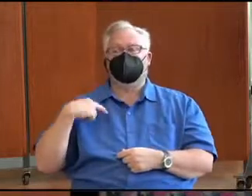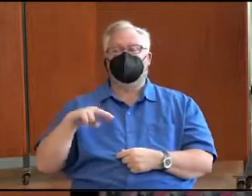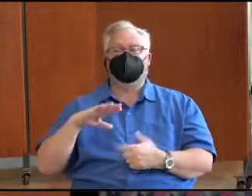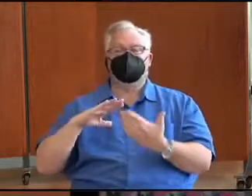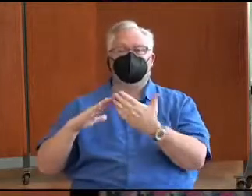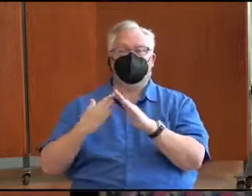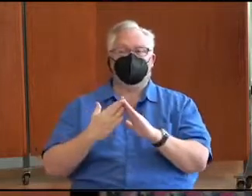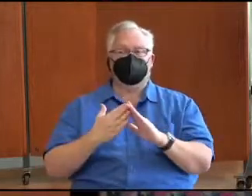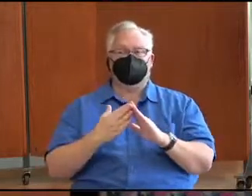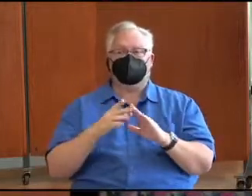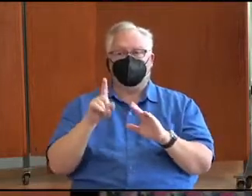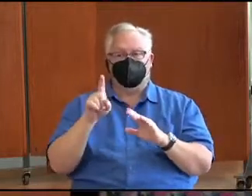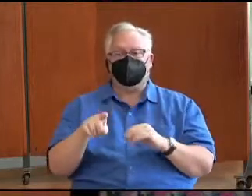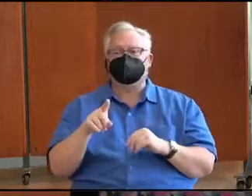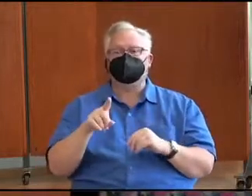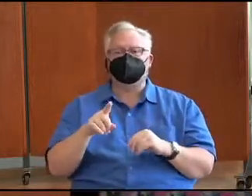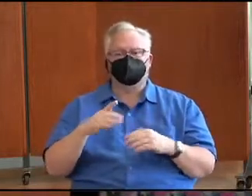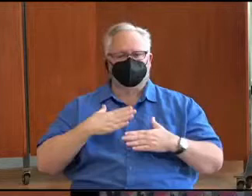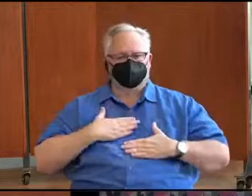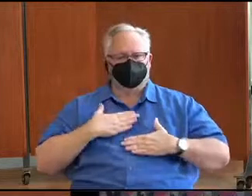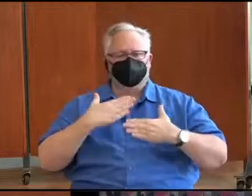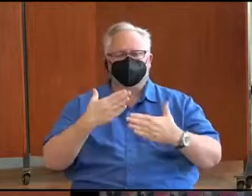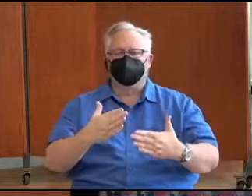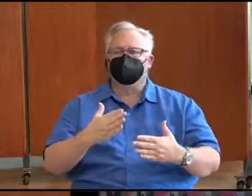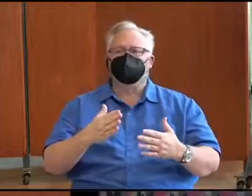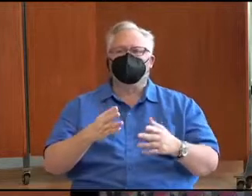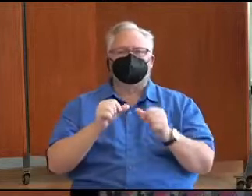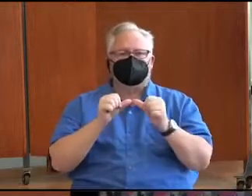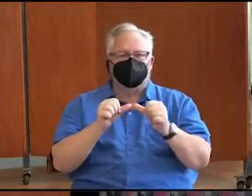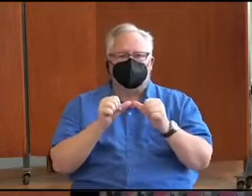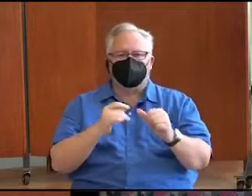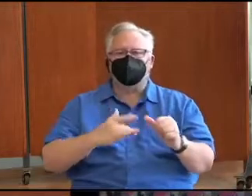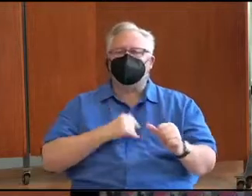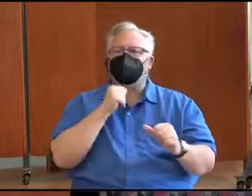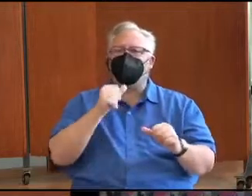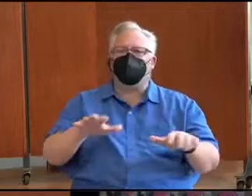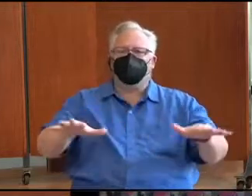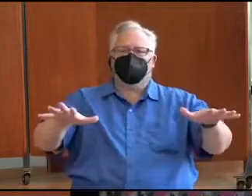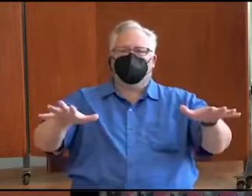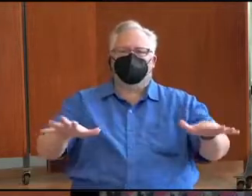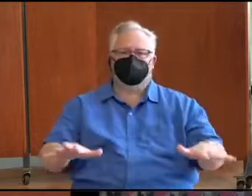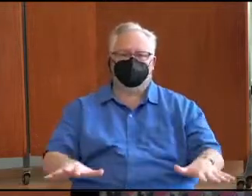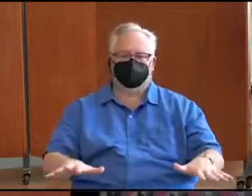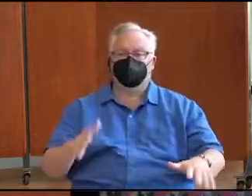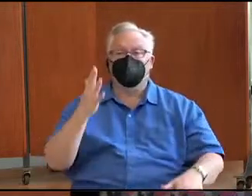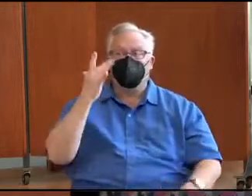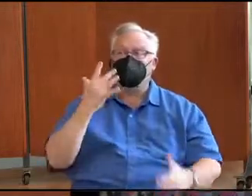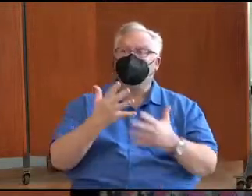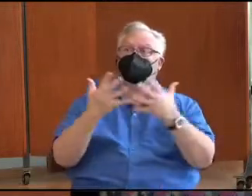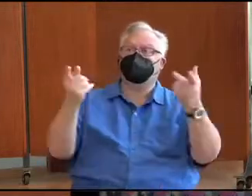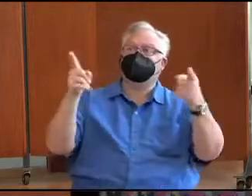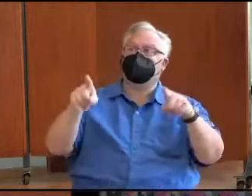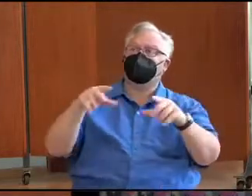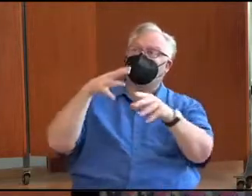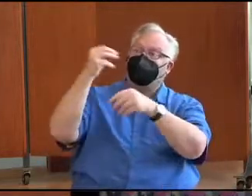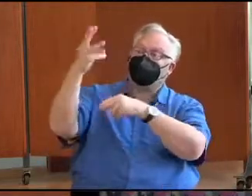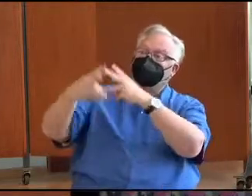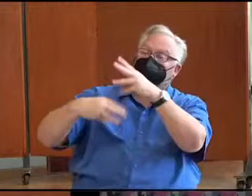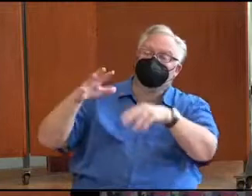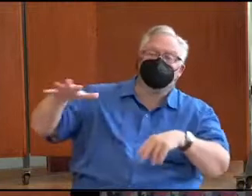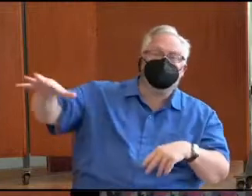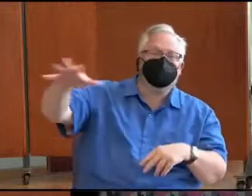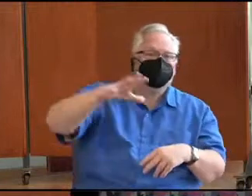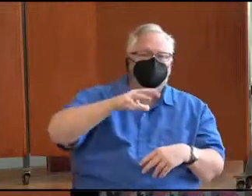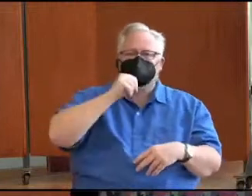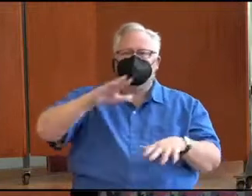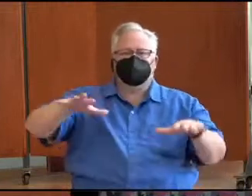so much is unsettled, right? We need to be people, courageous, risk-taking people